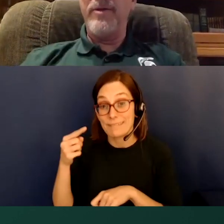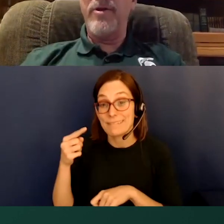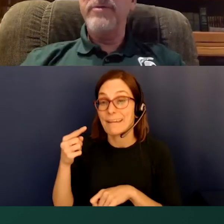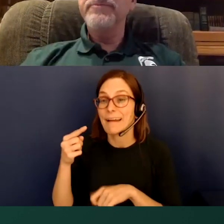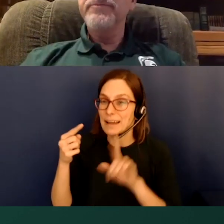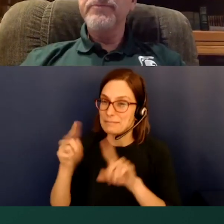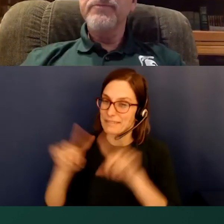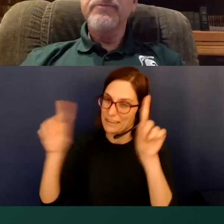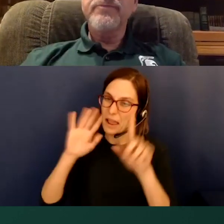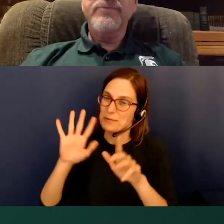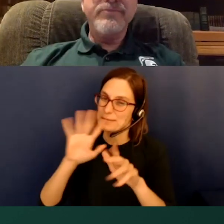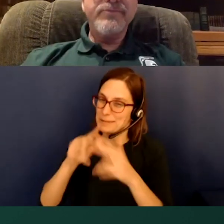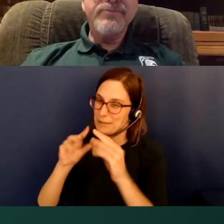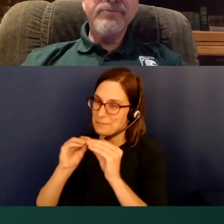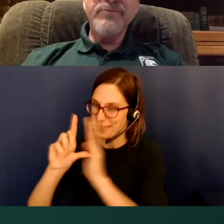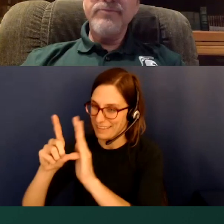in this talk.